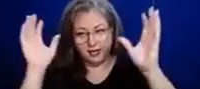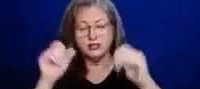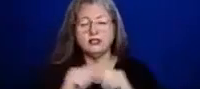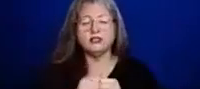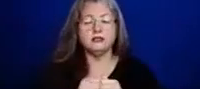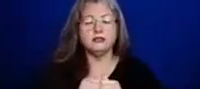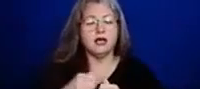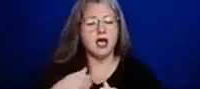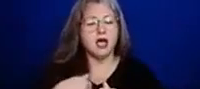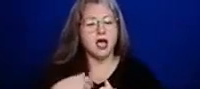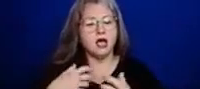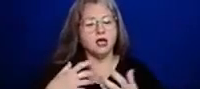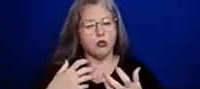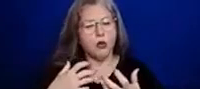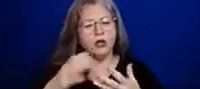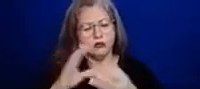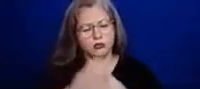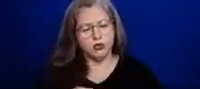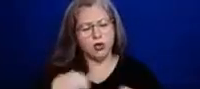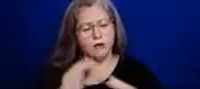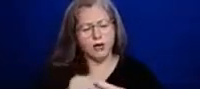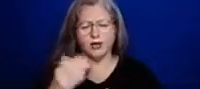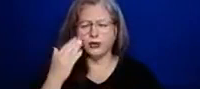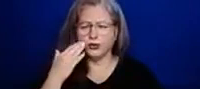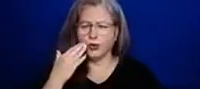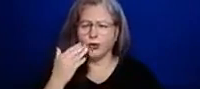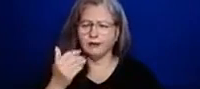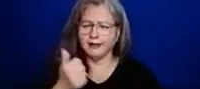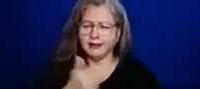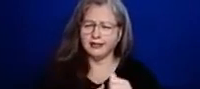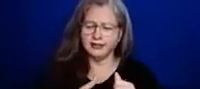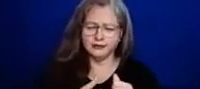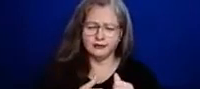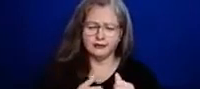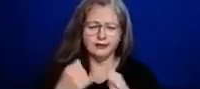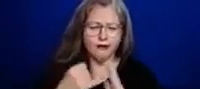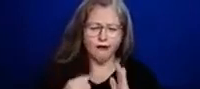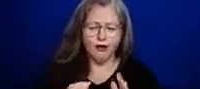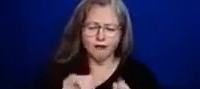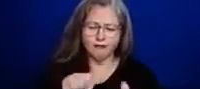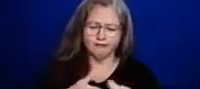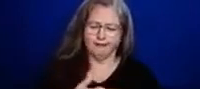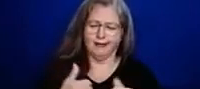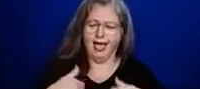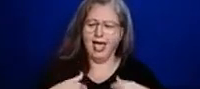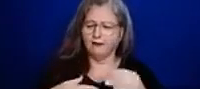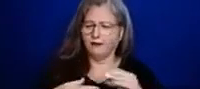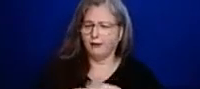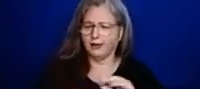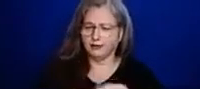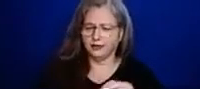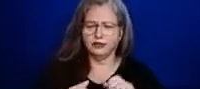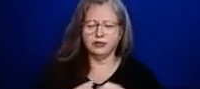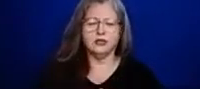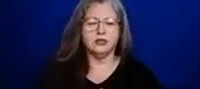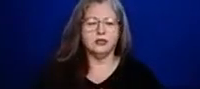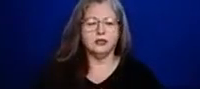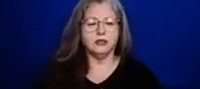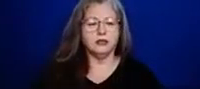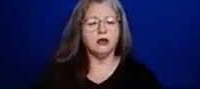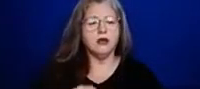something that I wanted to talk about, a message that every artwork has, but